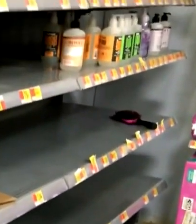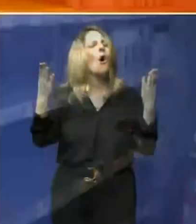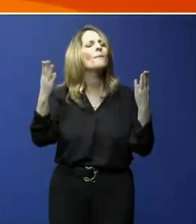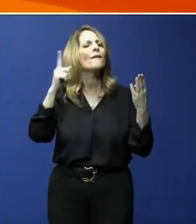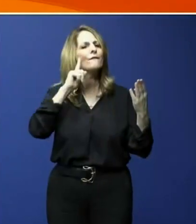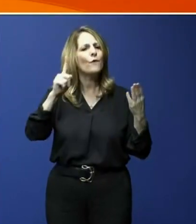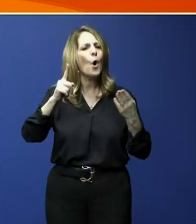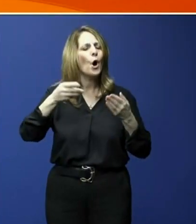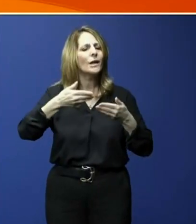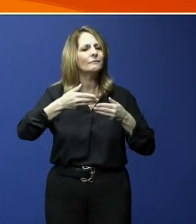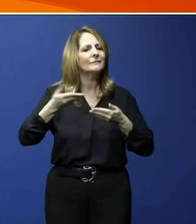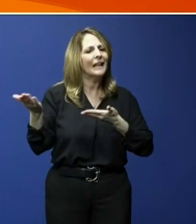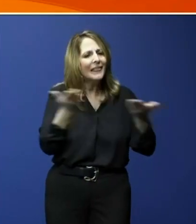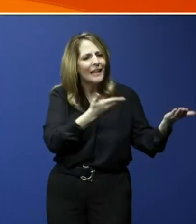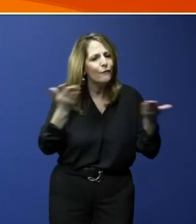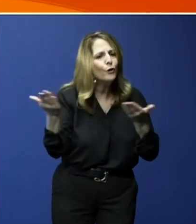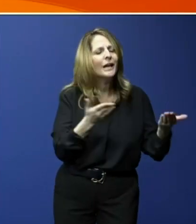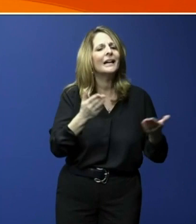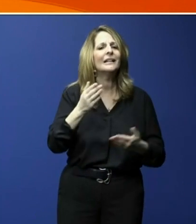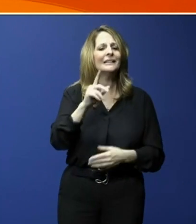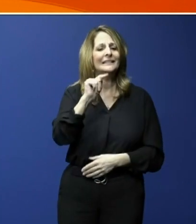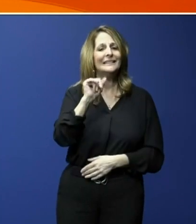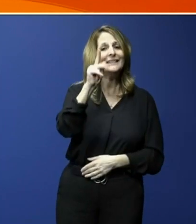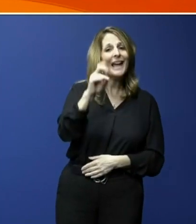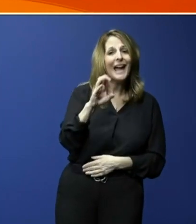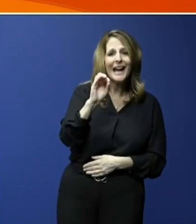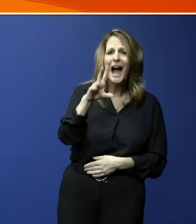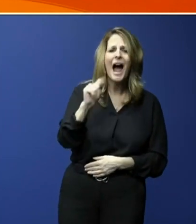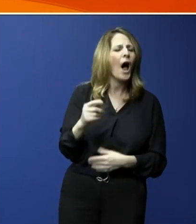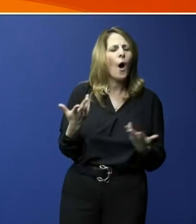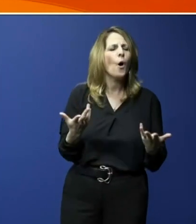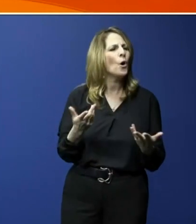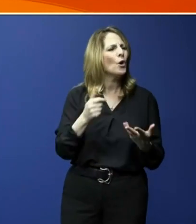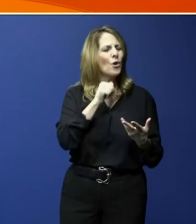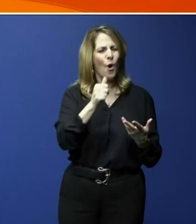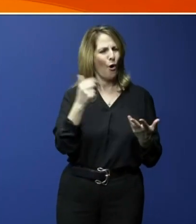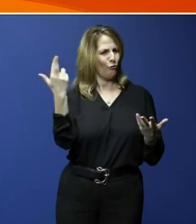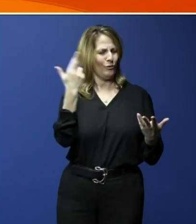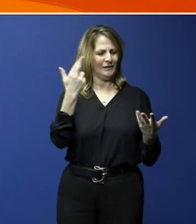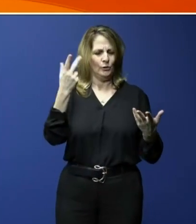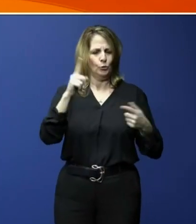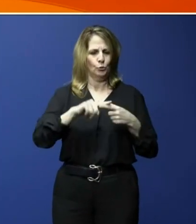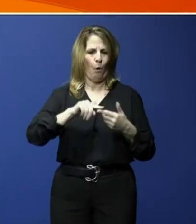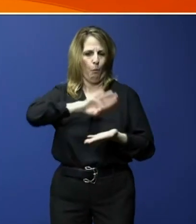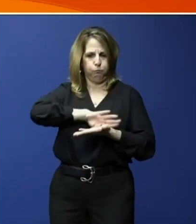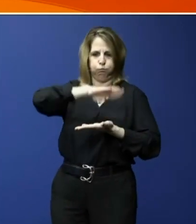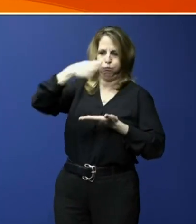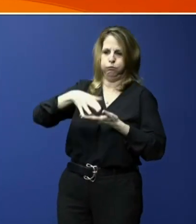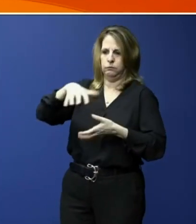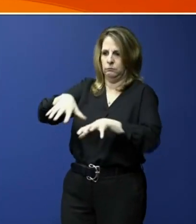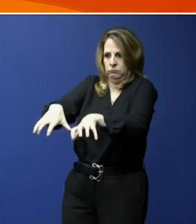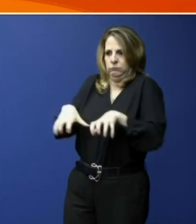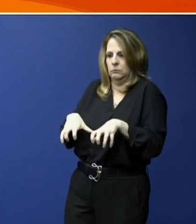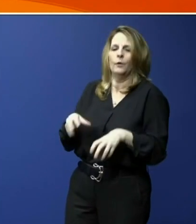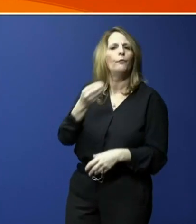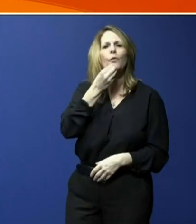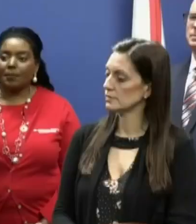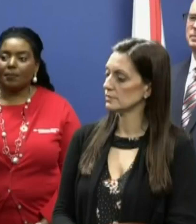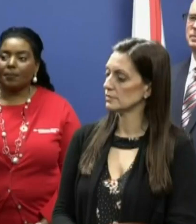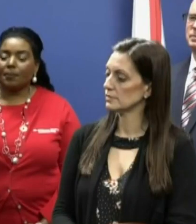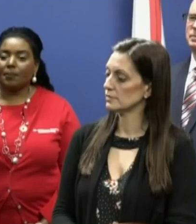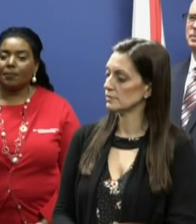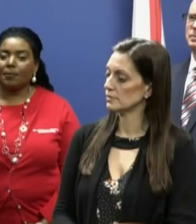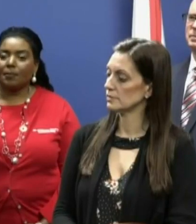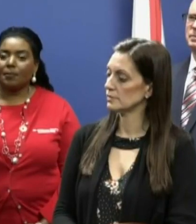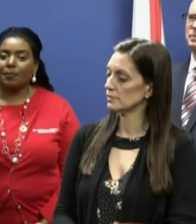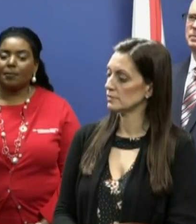PRODUCTS. COUNTY LEADERS SAY THAT NEEDS TO STOP. THERE IS NO REASON TO HOARD FOOD AND SUPPLIES FROM OTHERS WHEN THERE IS AMPLE SUPPLY THROUGHOUT THE COUNTY.